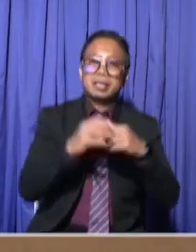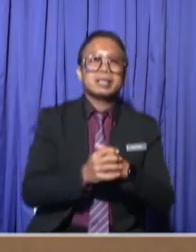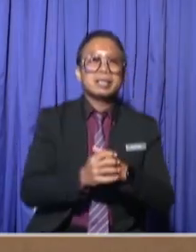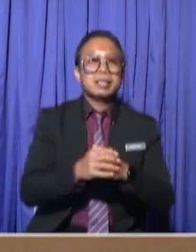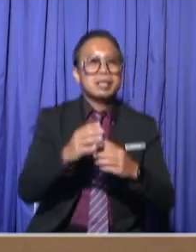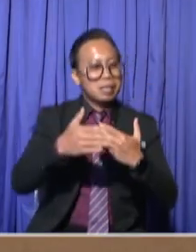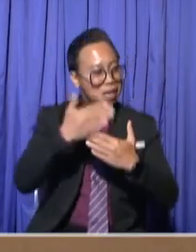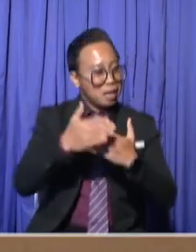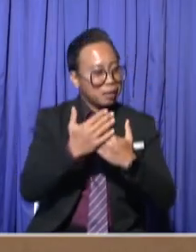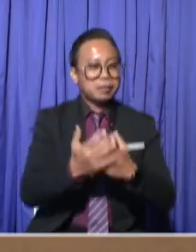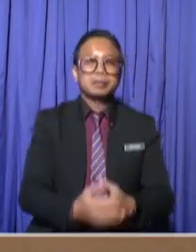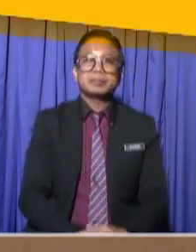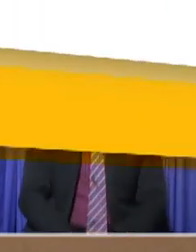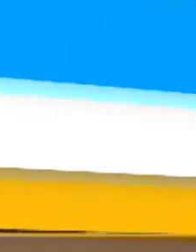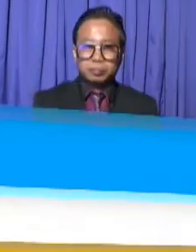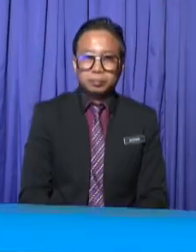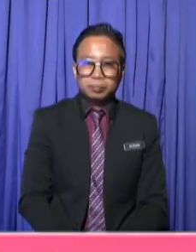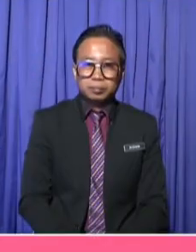Easy, right?